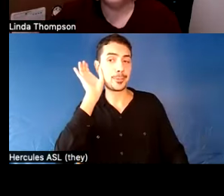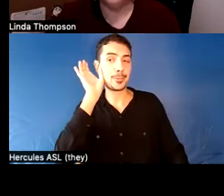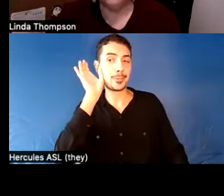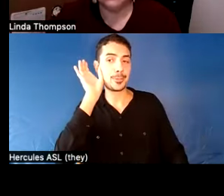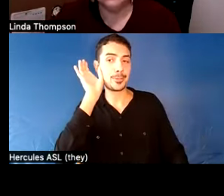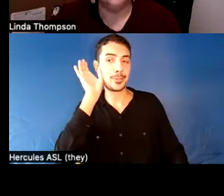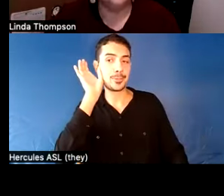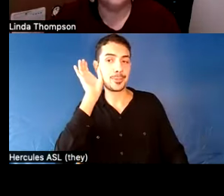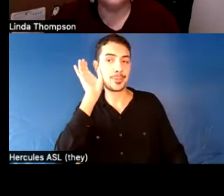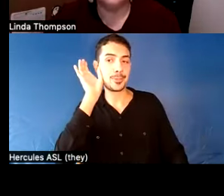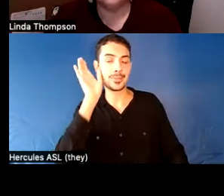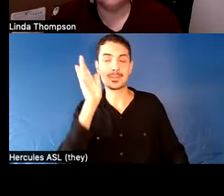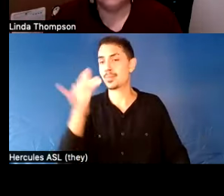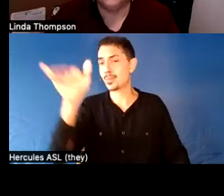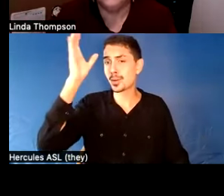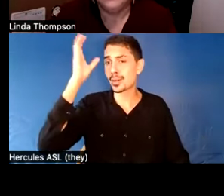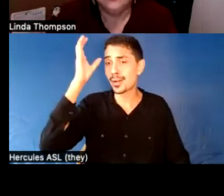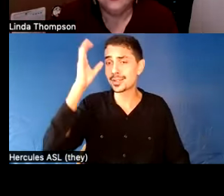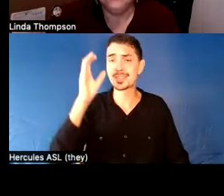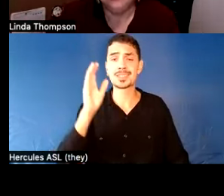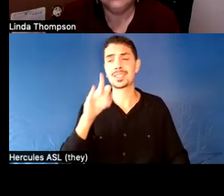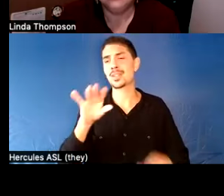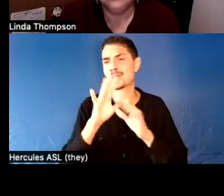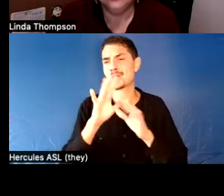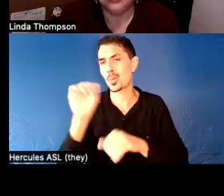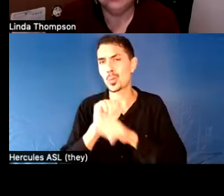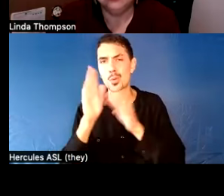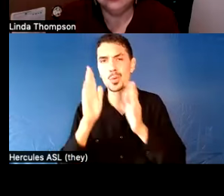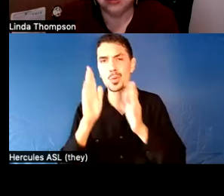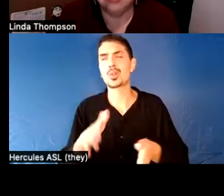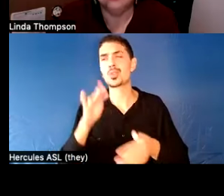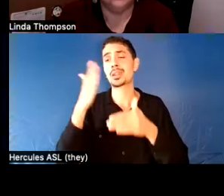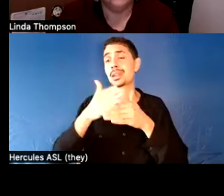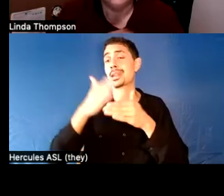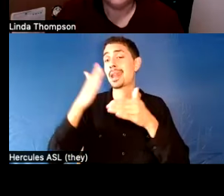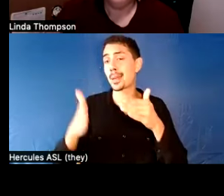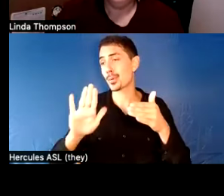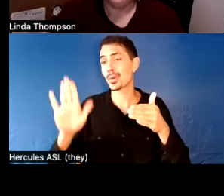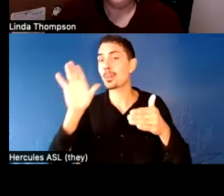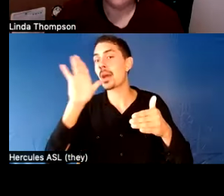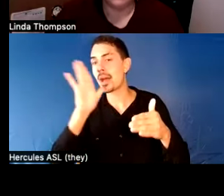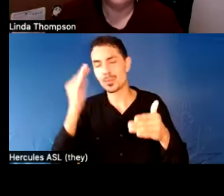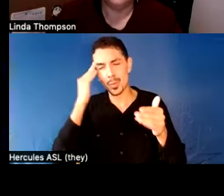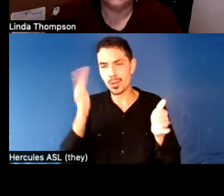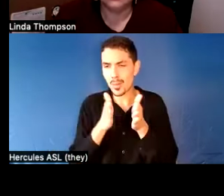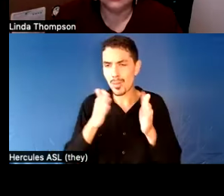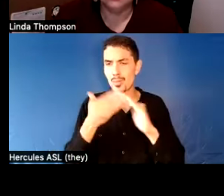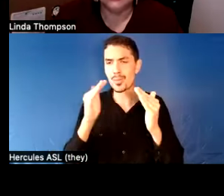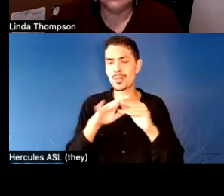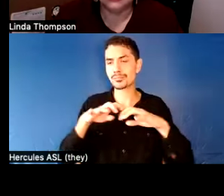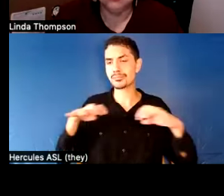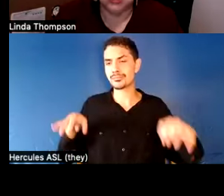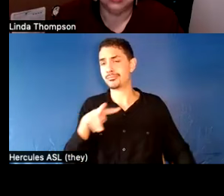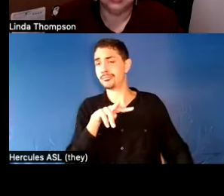knows, if that's your cousin's, or if that's your neighbor's mom or something like that. Is just this